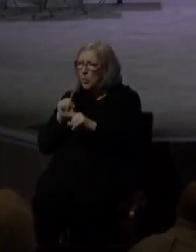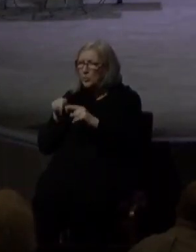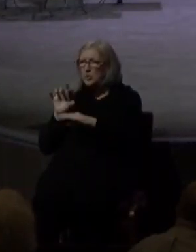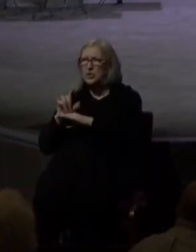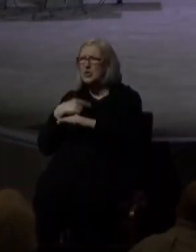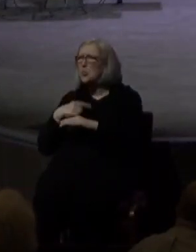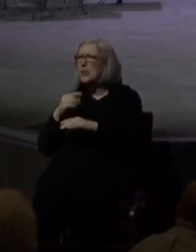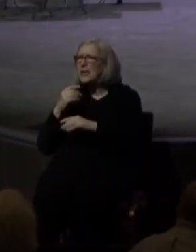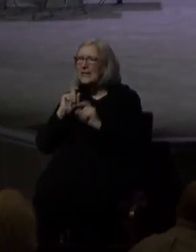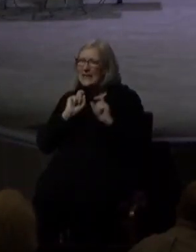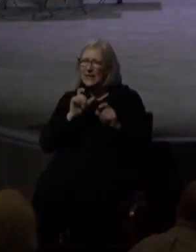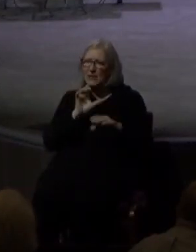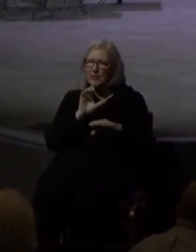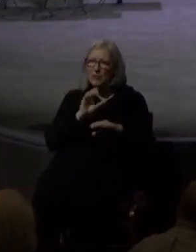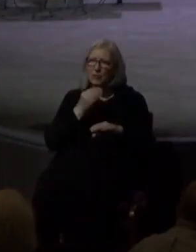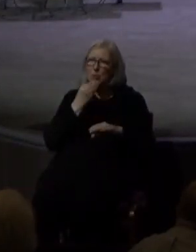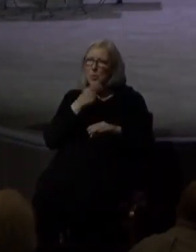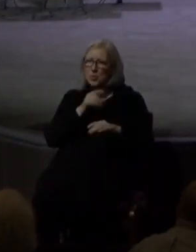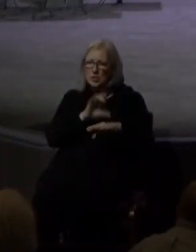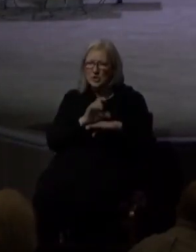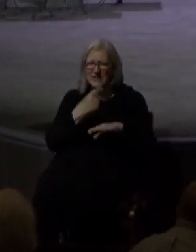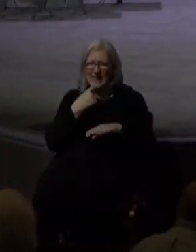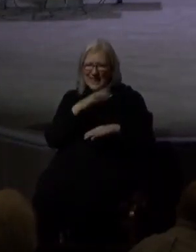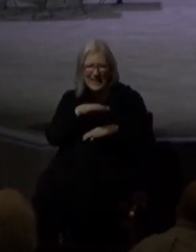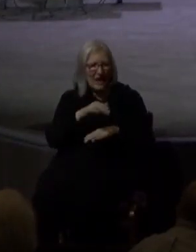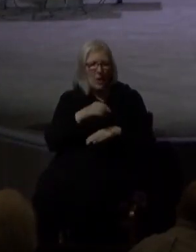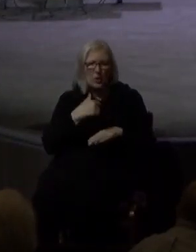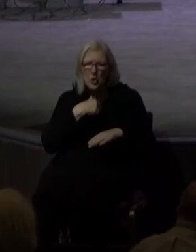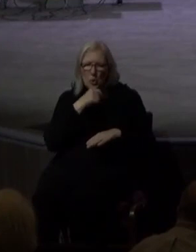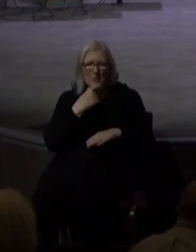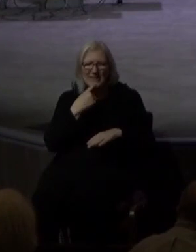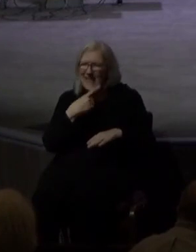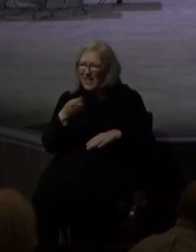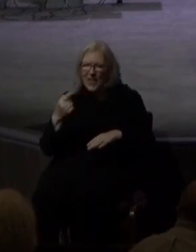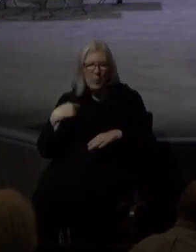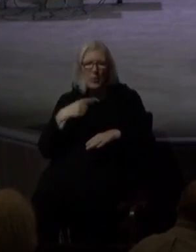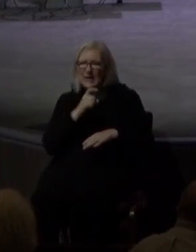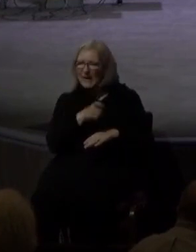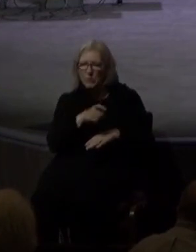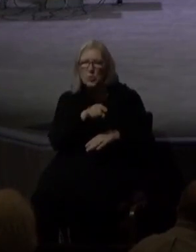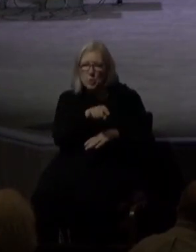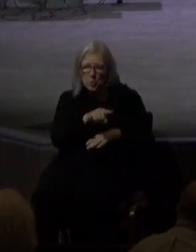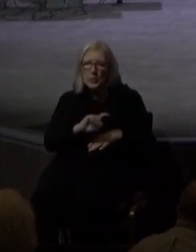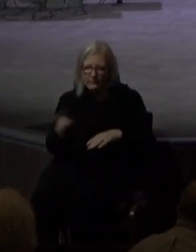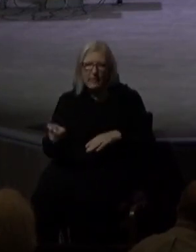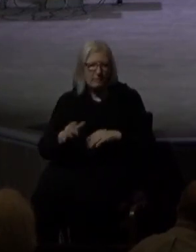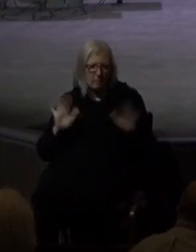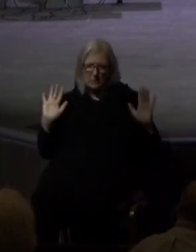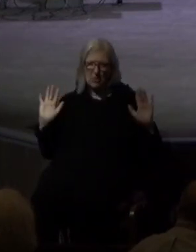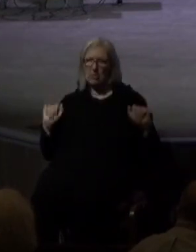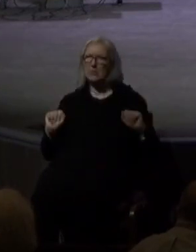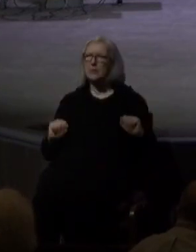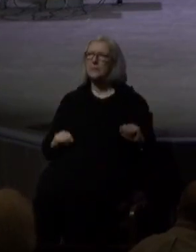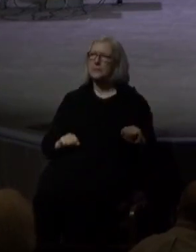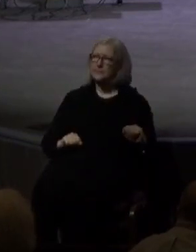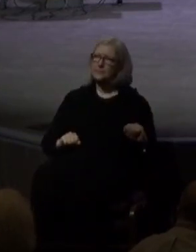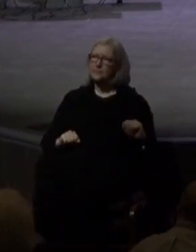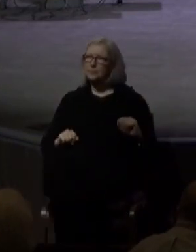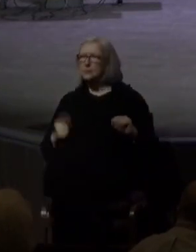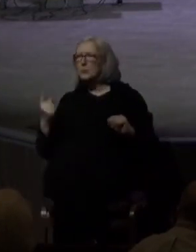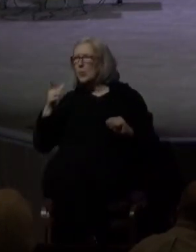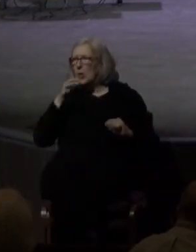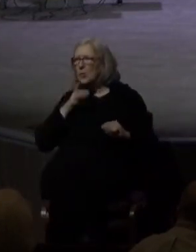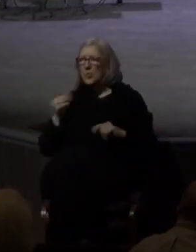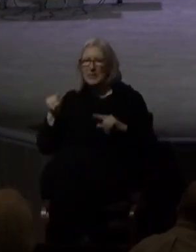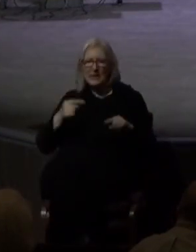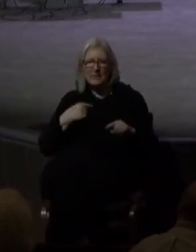churches. And we said, don't tell them we gave it to you. Tell them you're giving it to them. And there was one woman who came and she said, I had two kids. I had